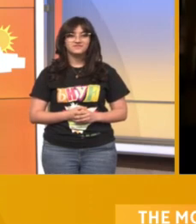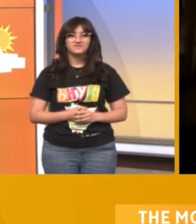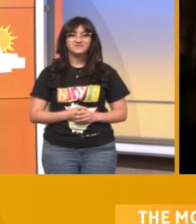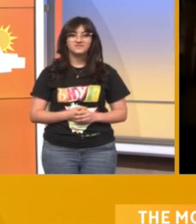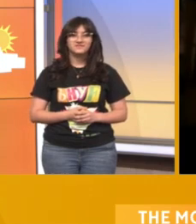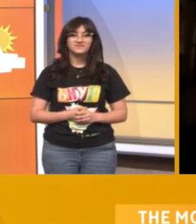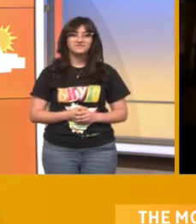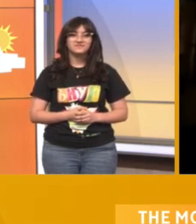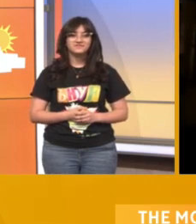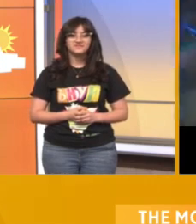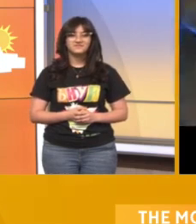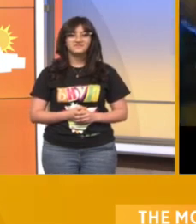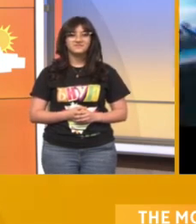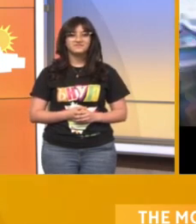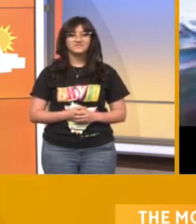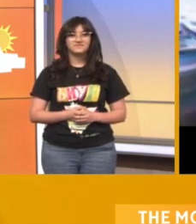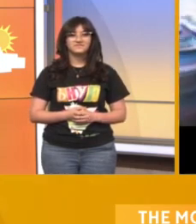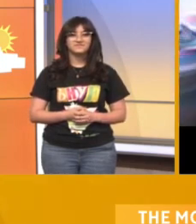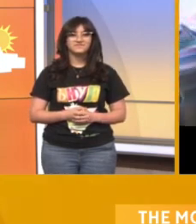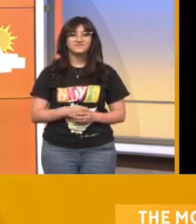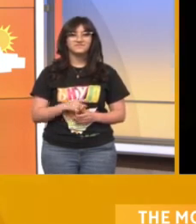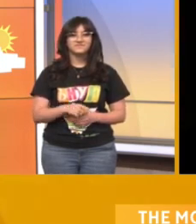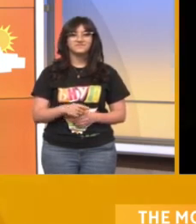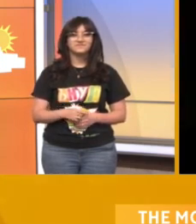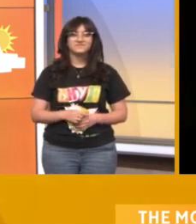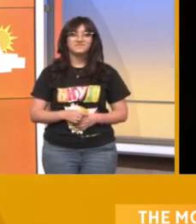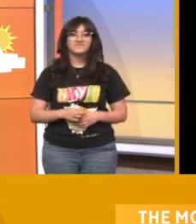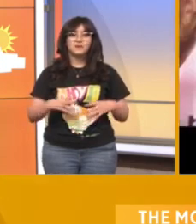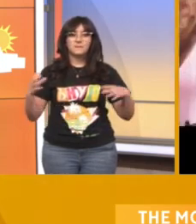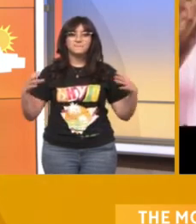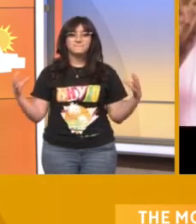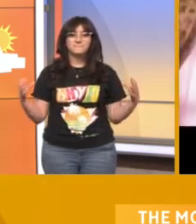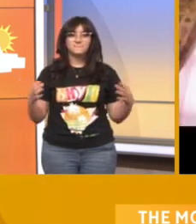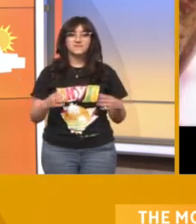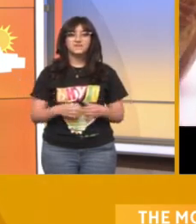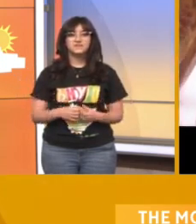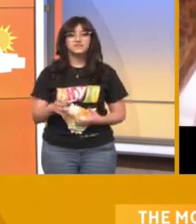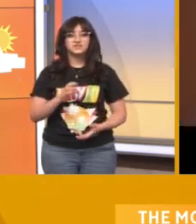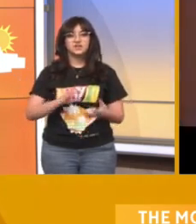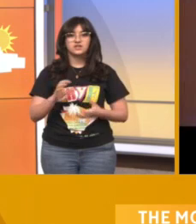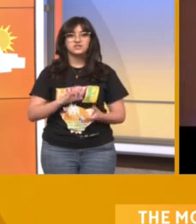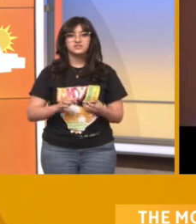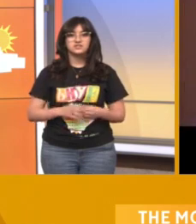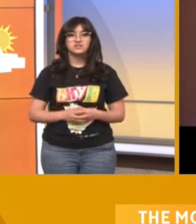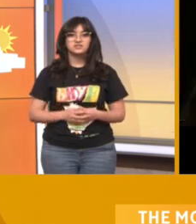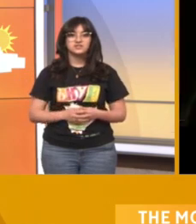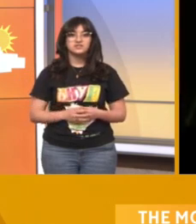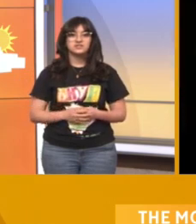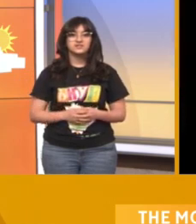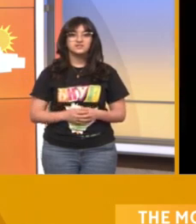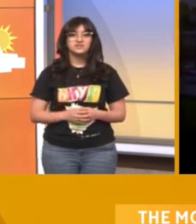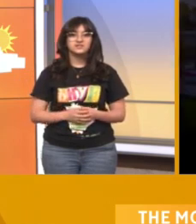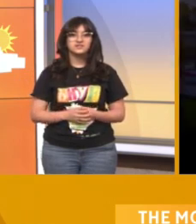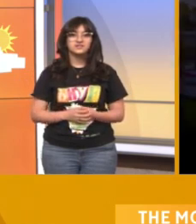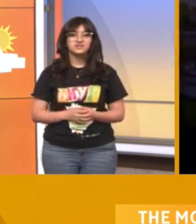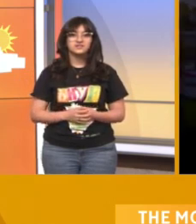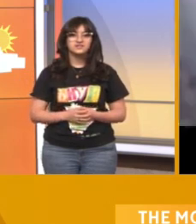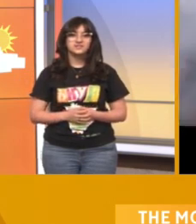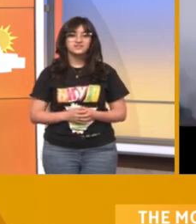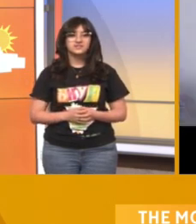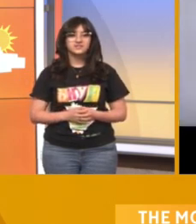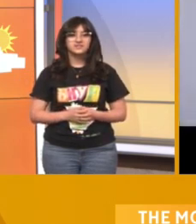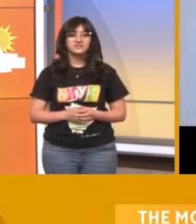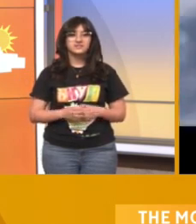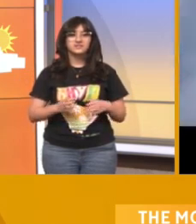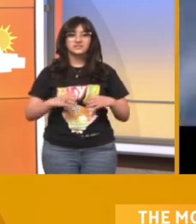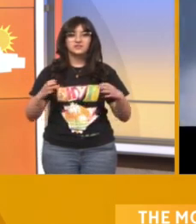made some history in the progress. Big history. Big history, and I truly, I don't take it lightly. This is one of the most important things I've ever